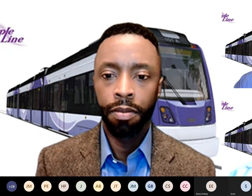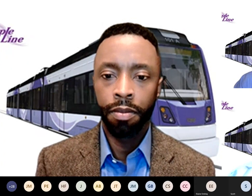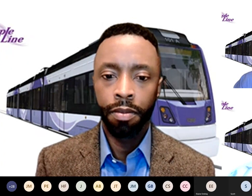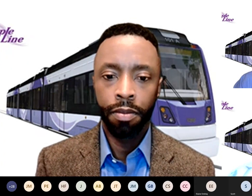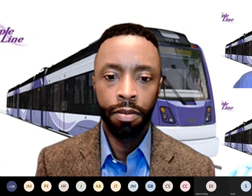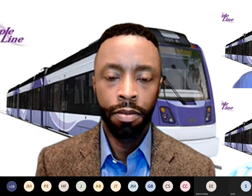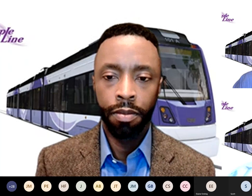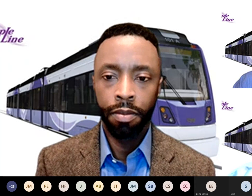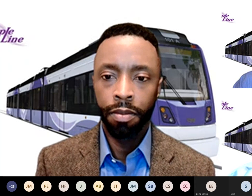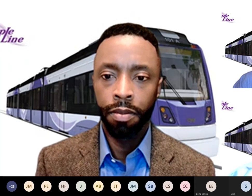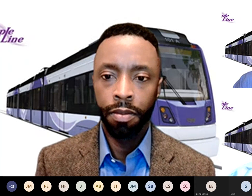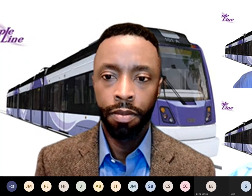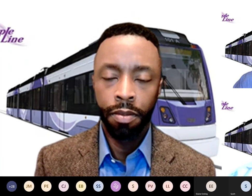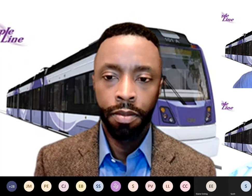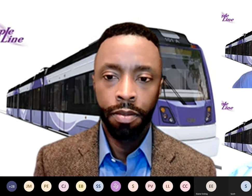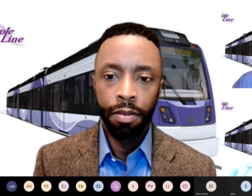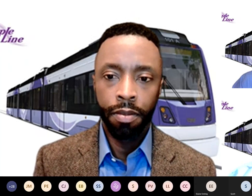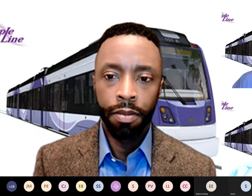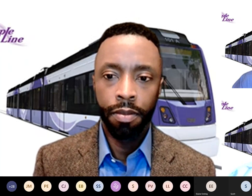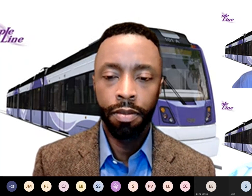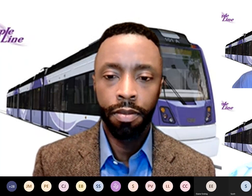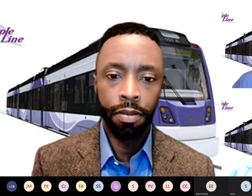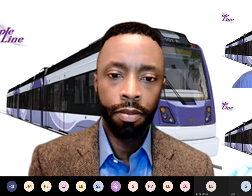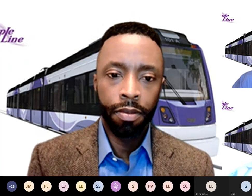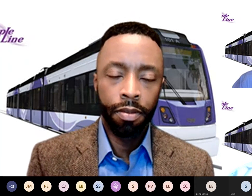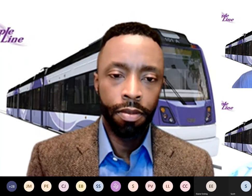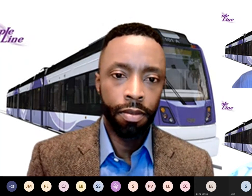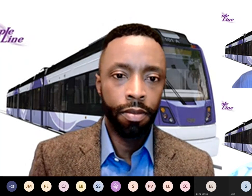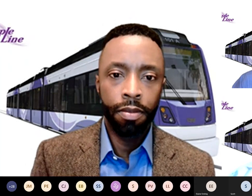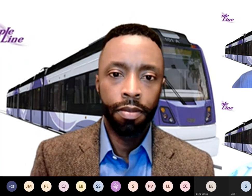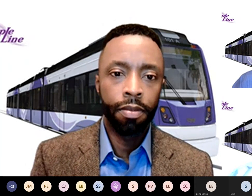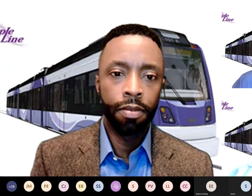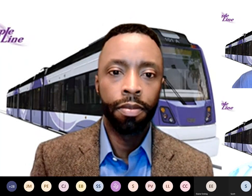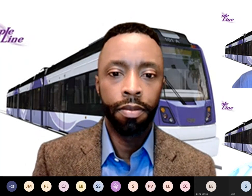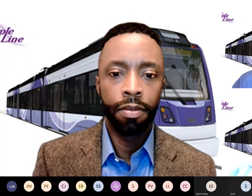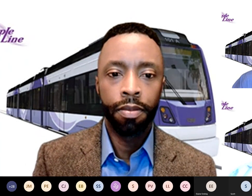When will work resume on the top part of the Manchester Station,